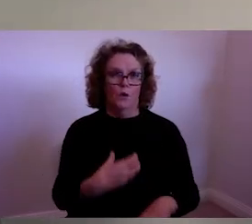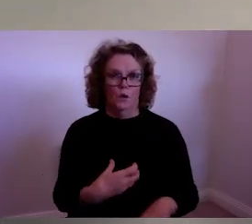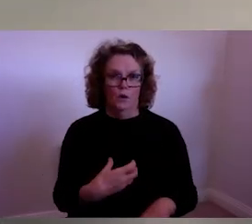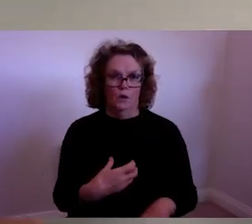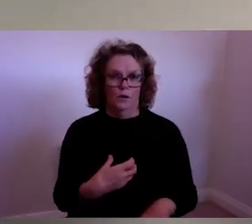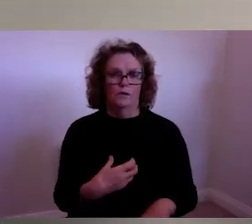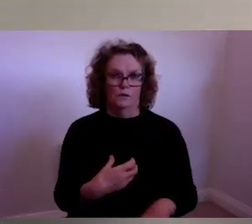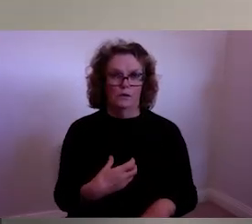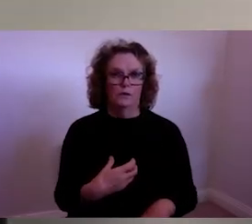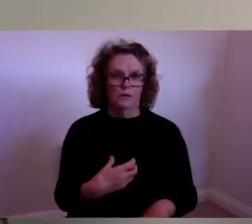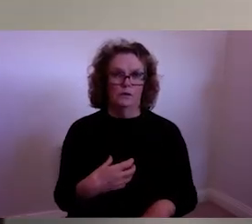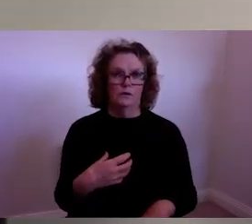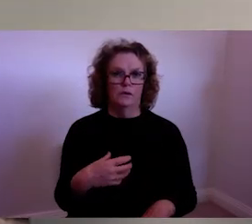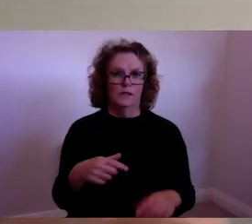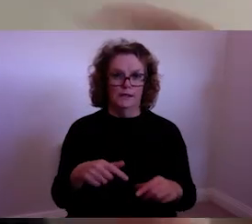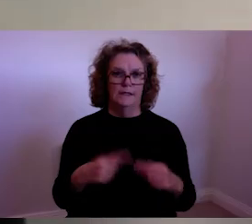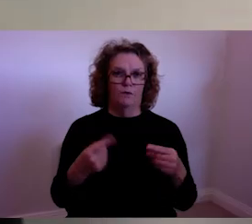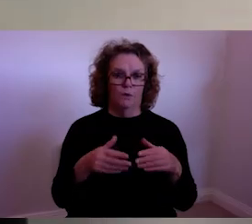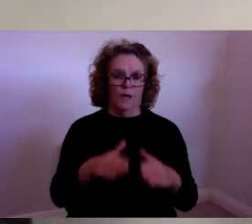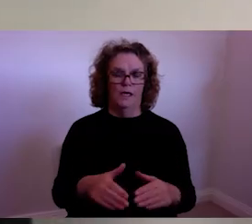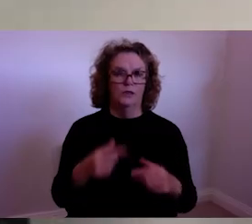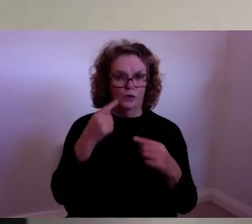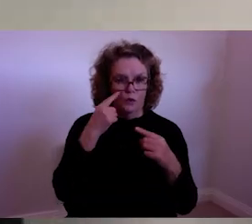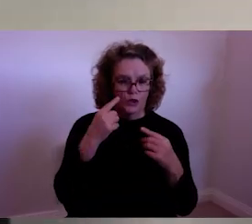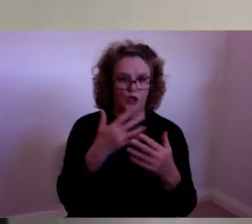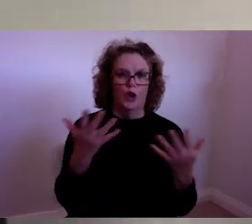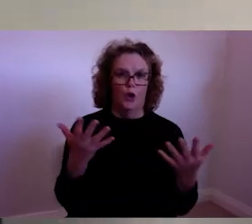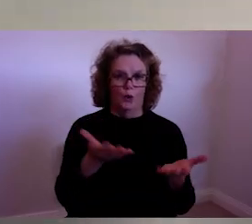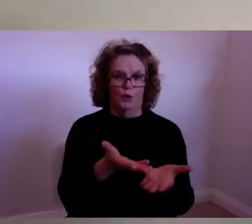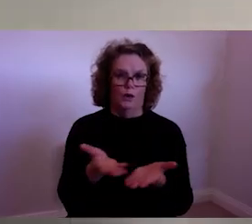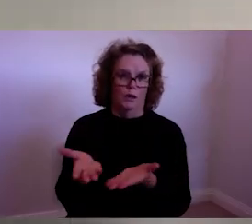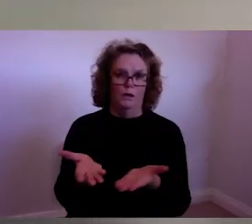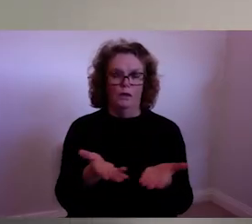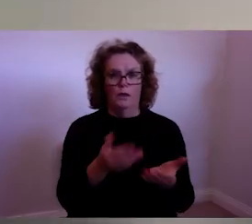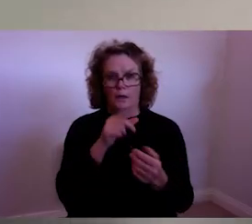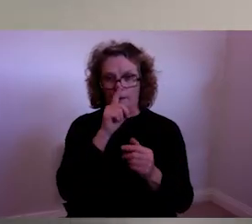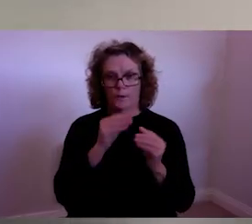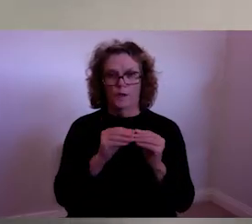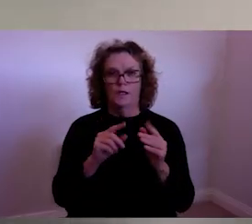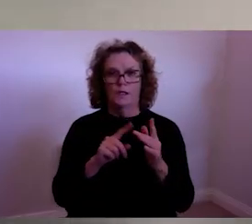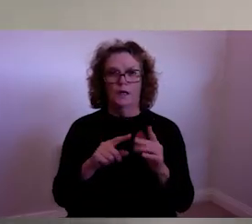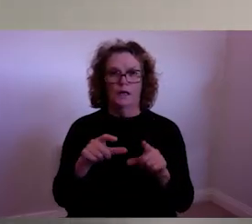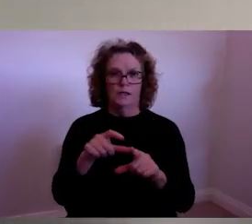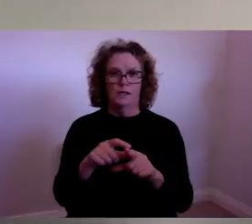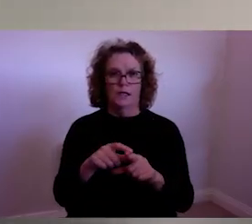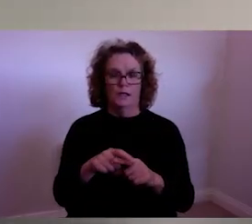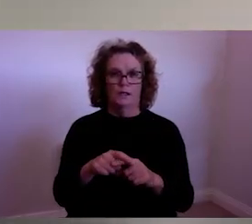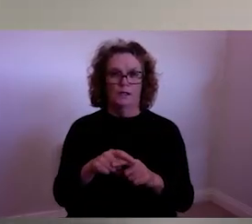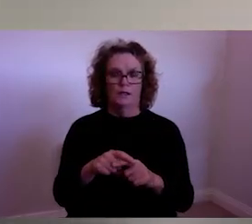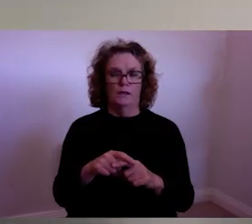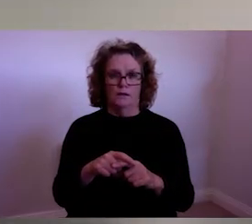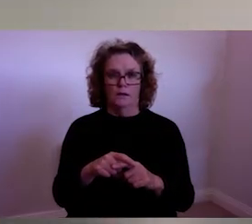to actually present findings back to people with intellectual disability so that they can pick up on it